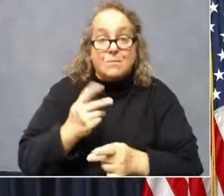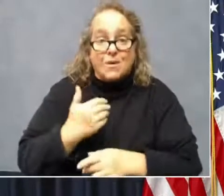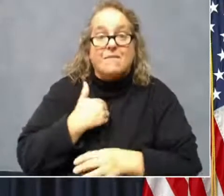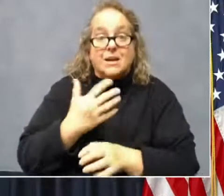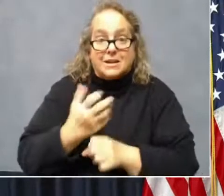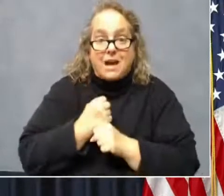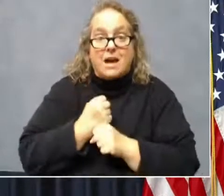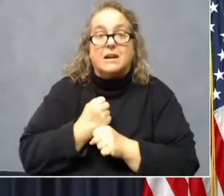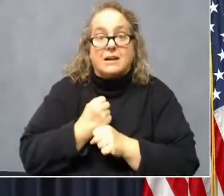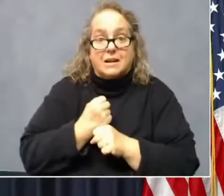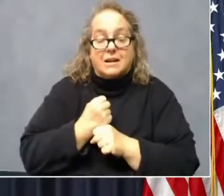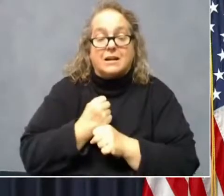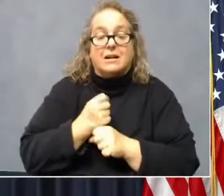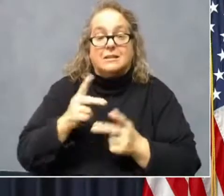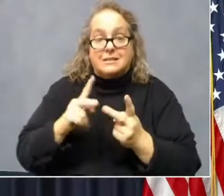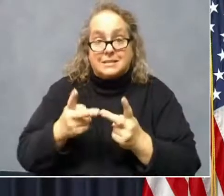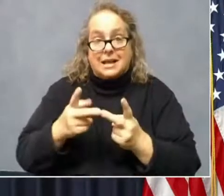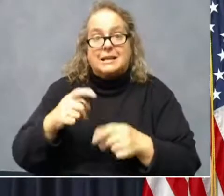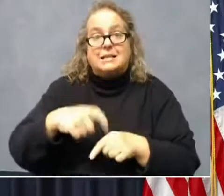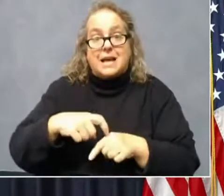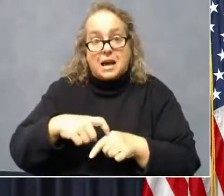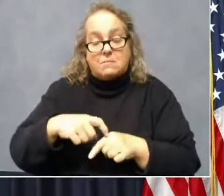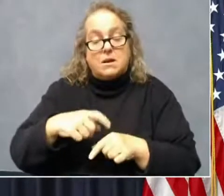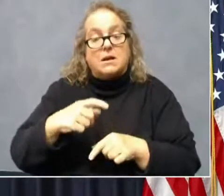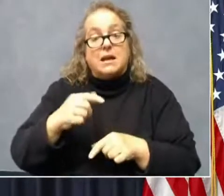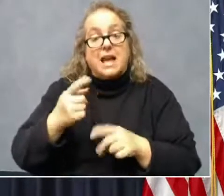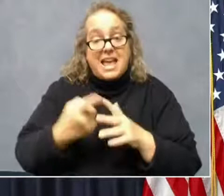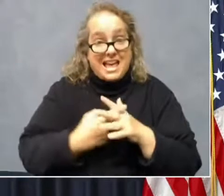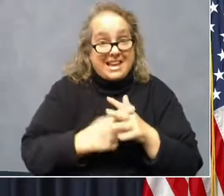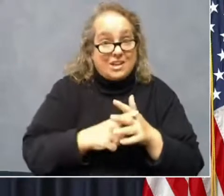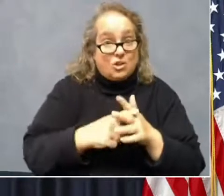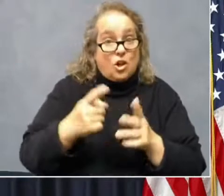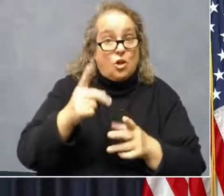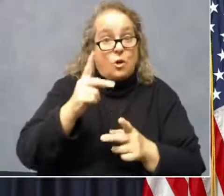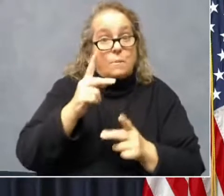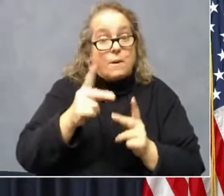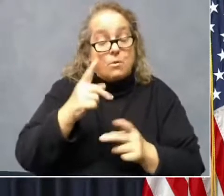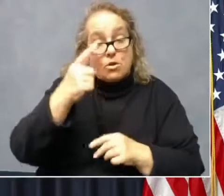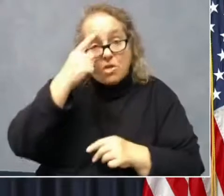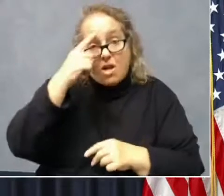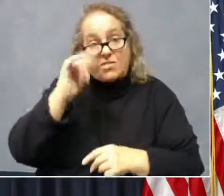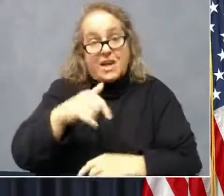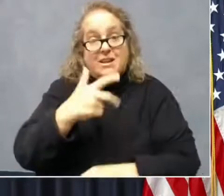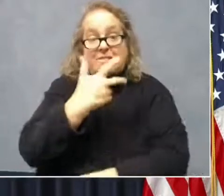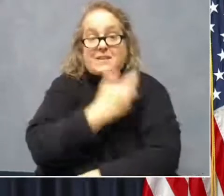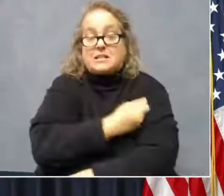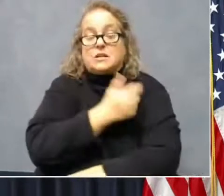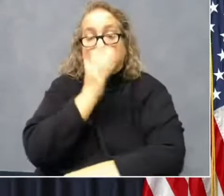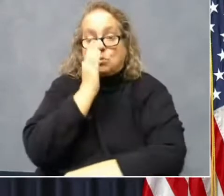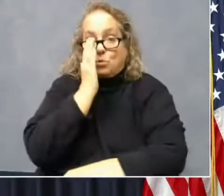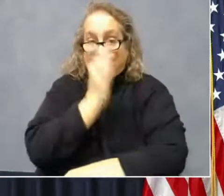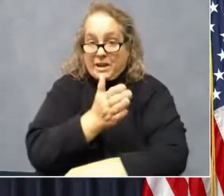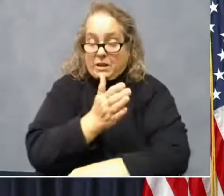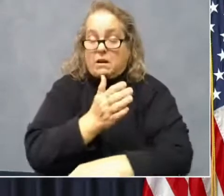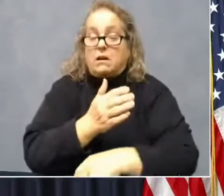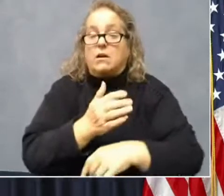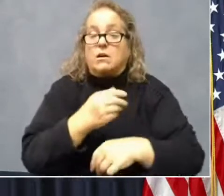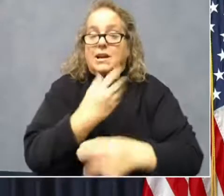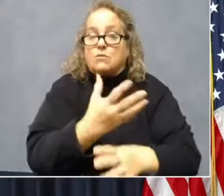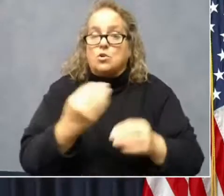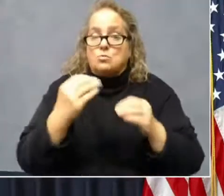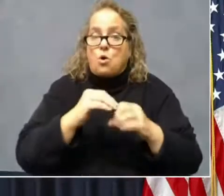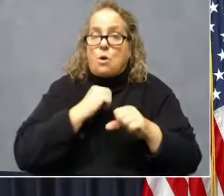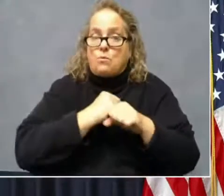least initially, experts believe that the vaccine will provide you greater protection than having had it and